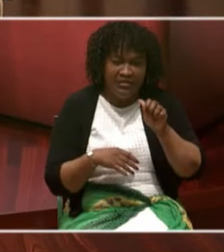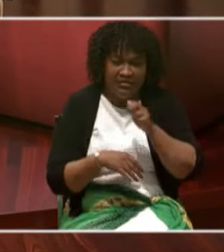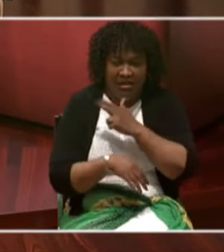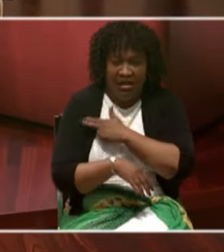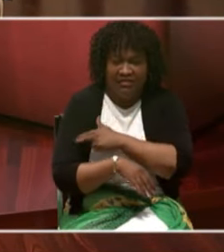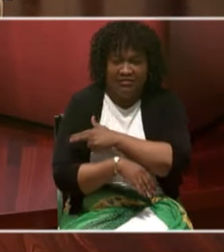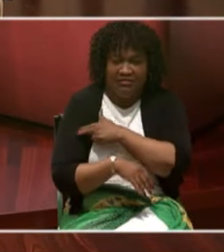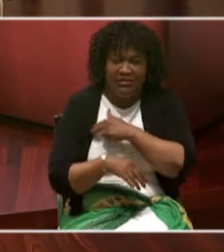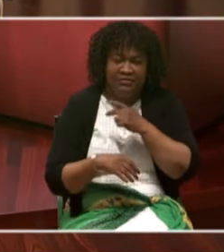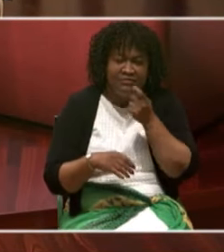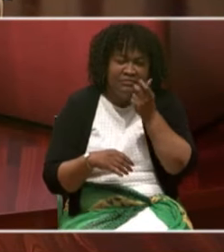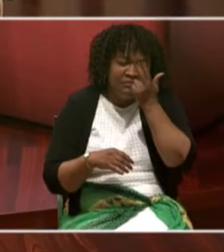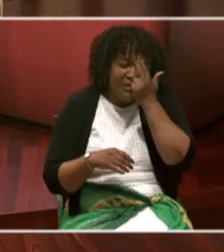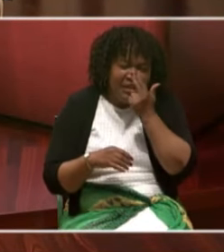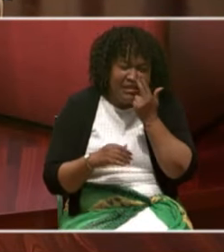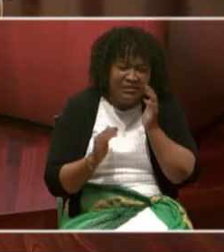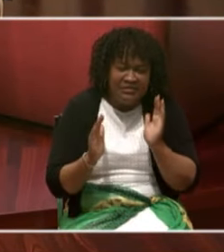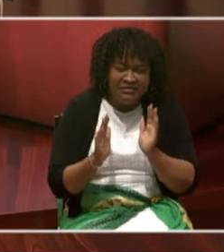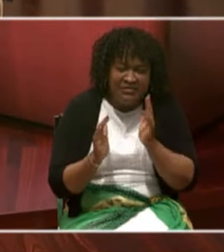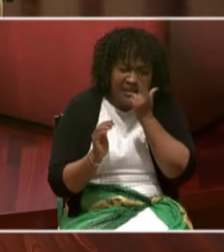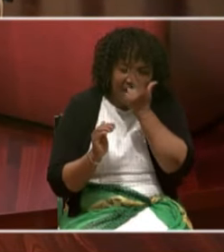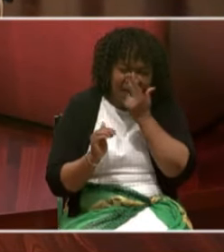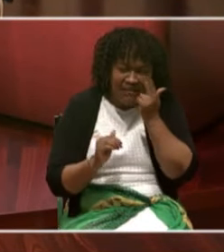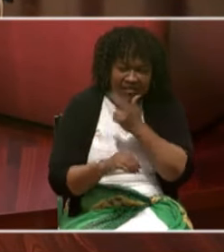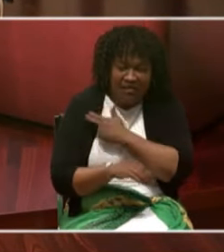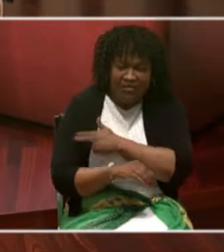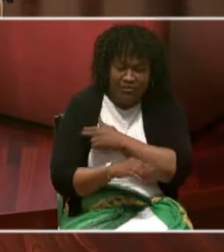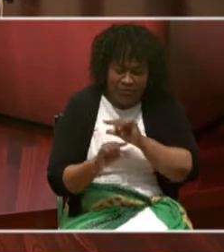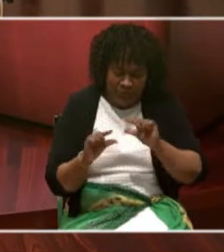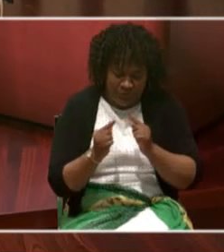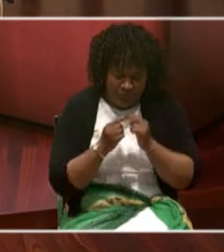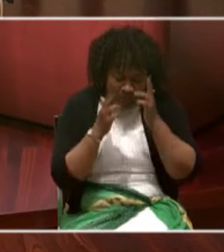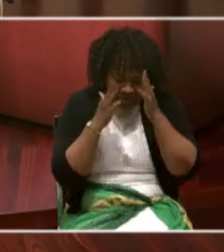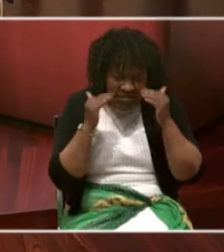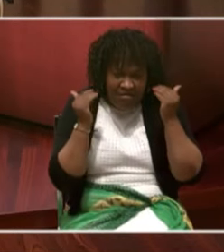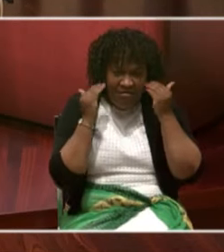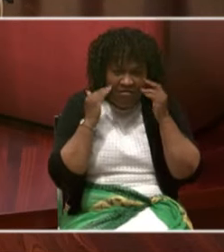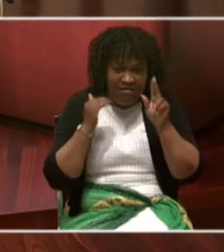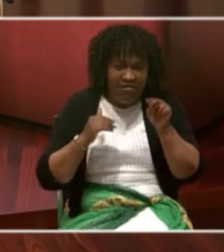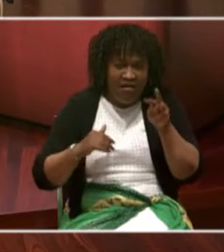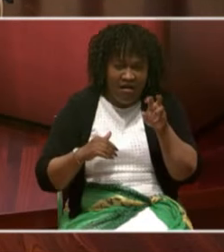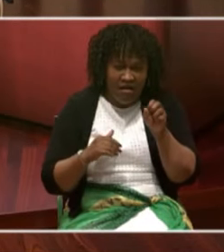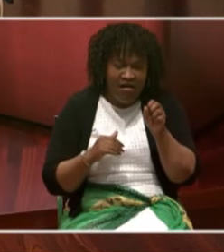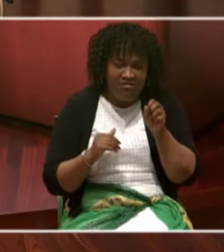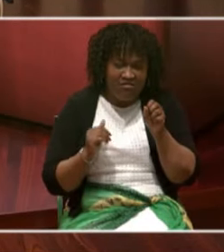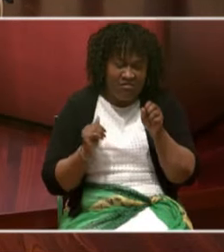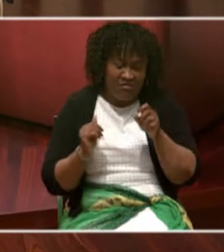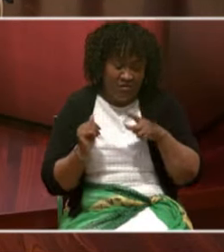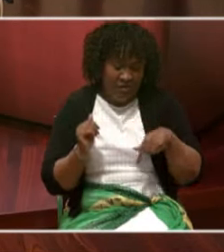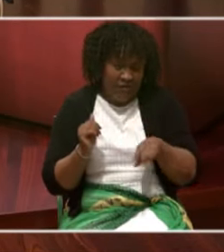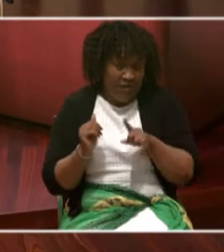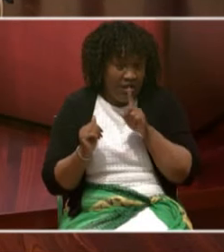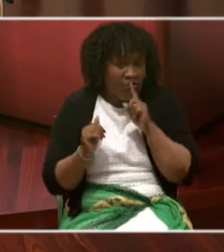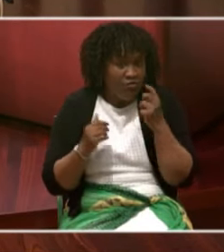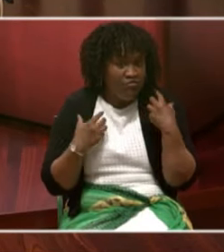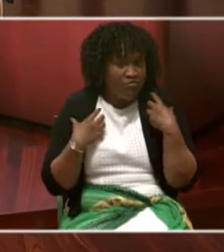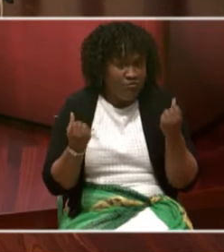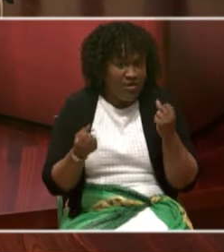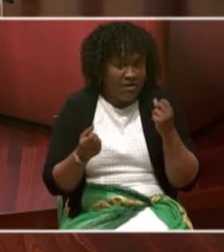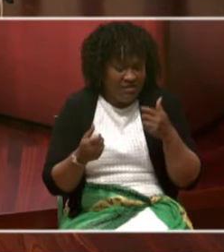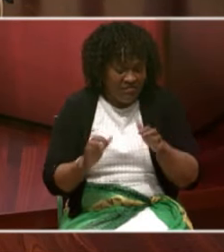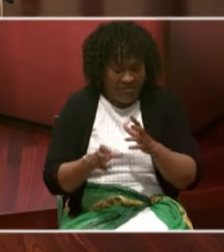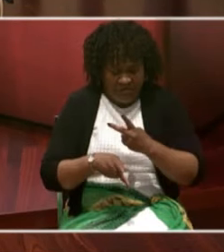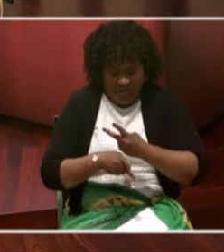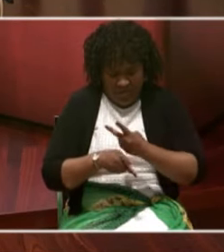the dignity of man and for the destiny of democracy." To paraphrase him, he said something like, "At time, history and